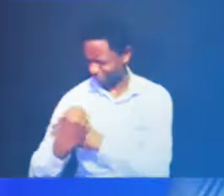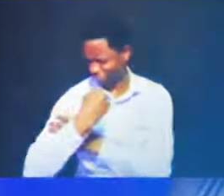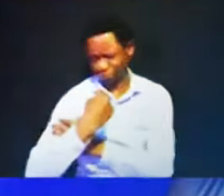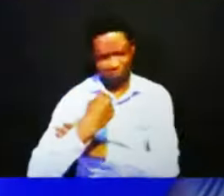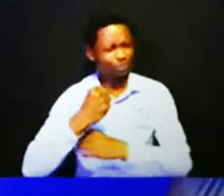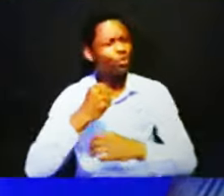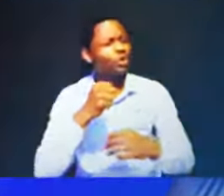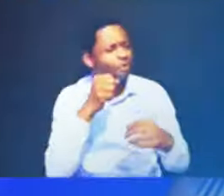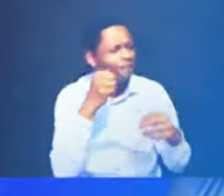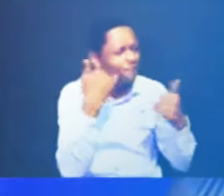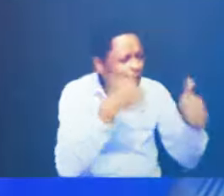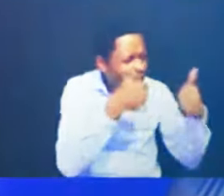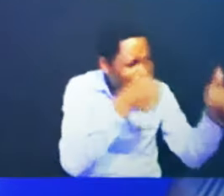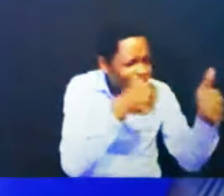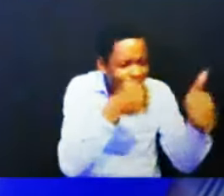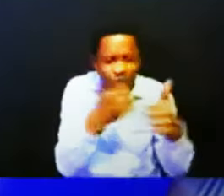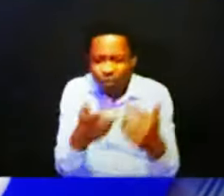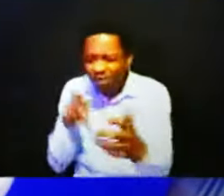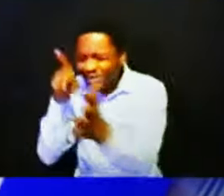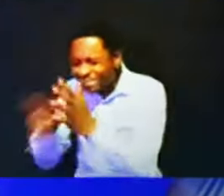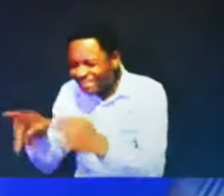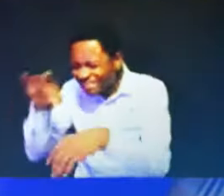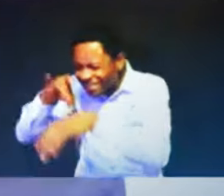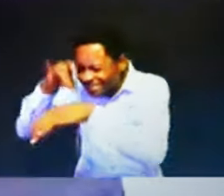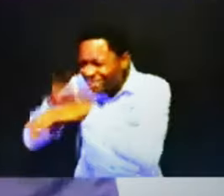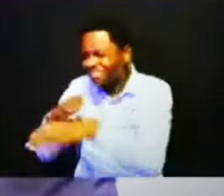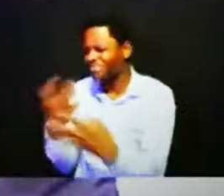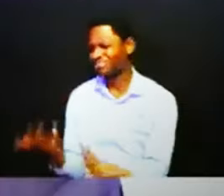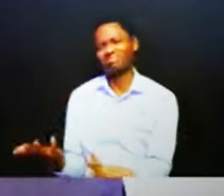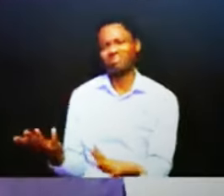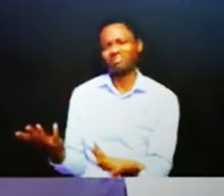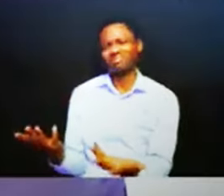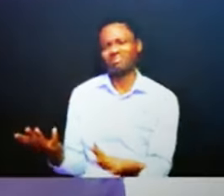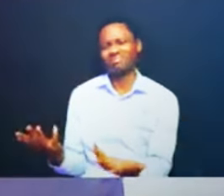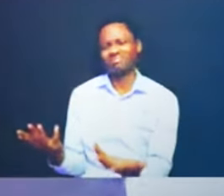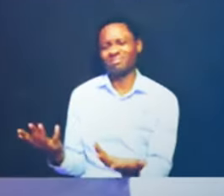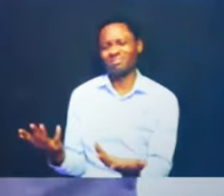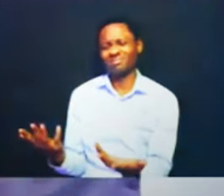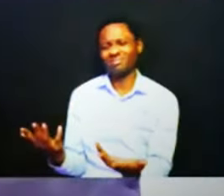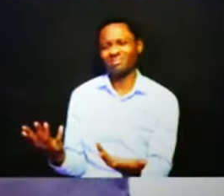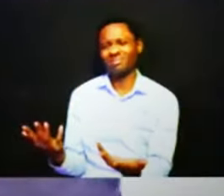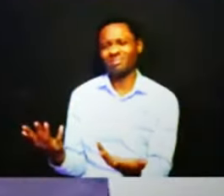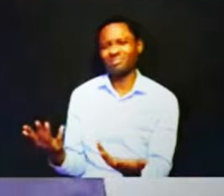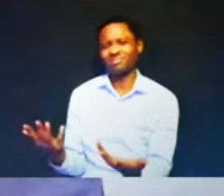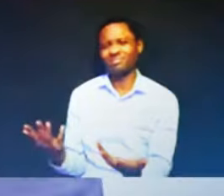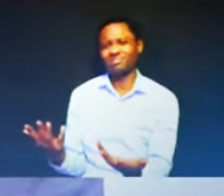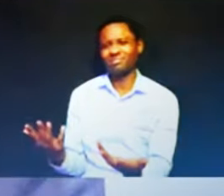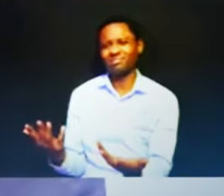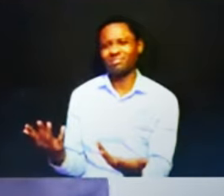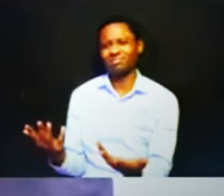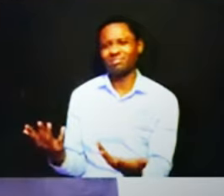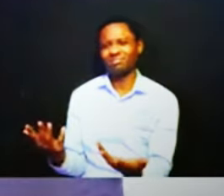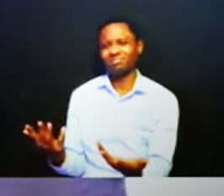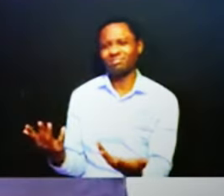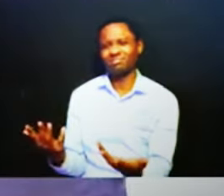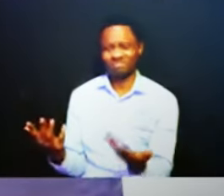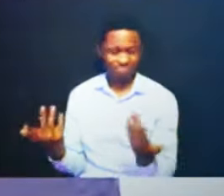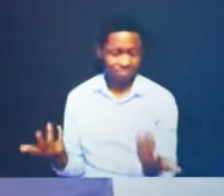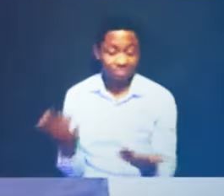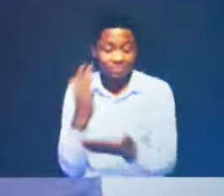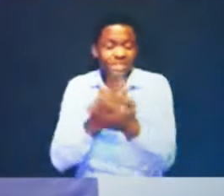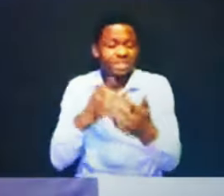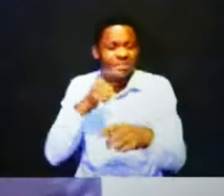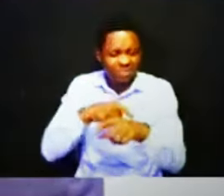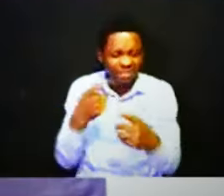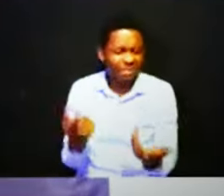chasing mosquito the whole night? Today we so nipan and tontumo kwas won be an original ring. And sometimes we